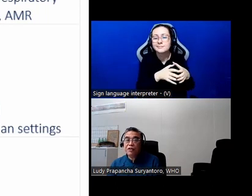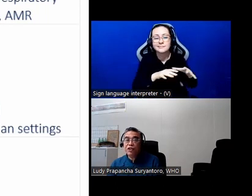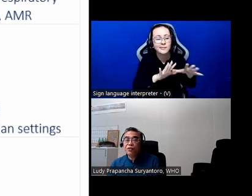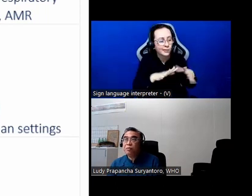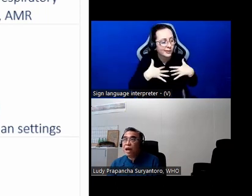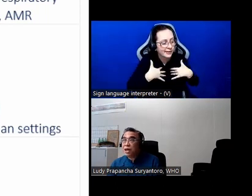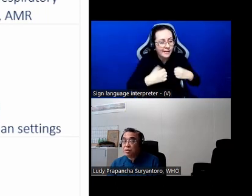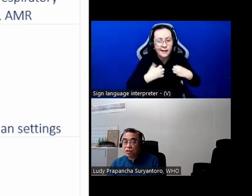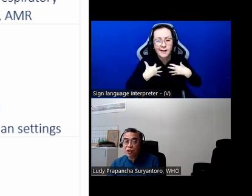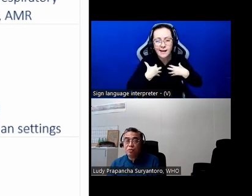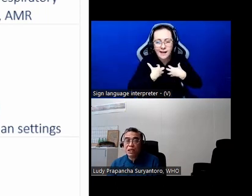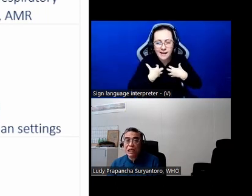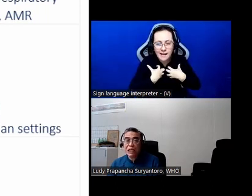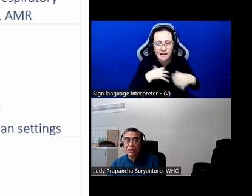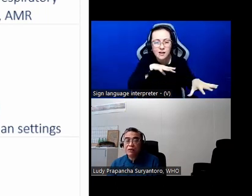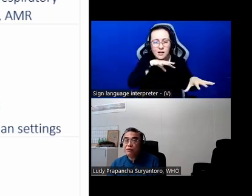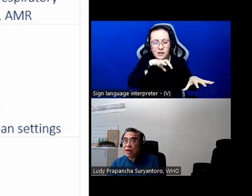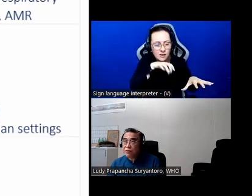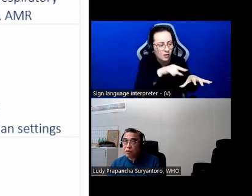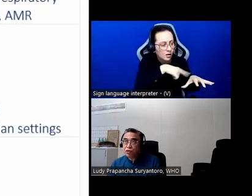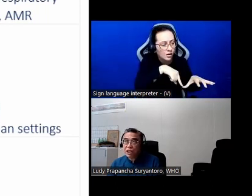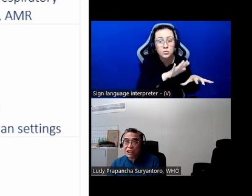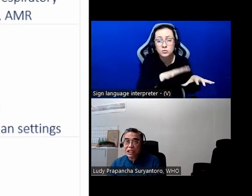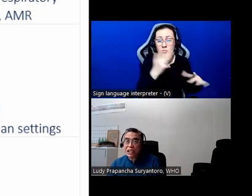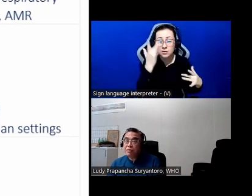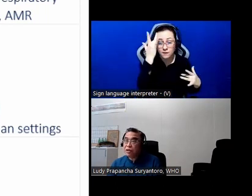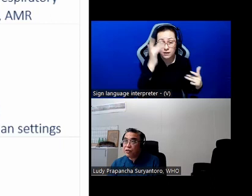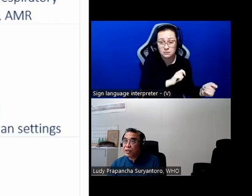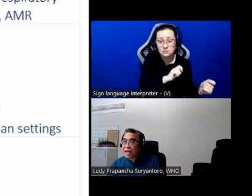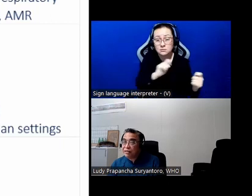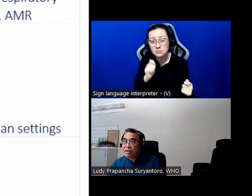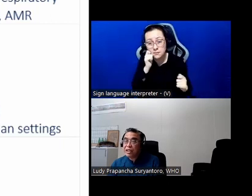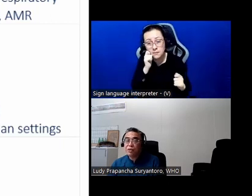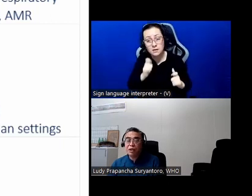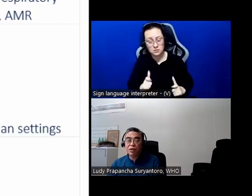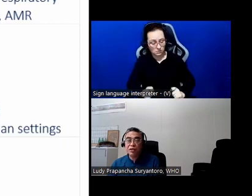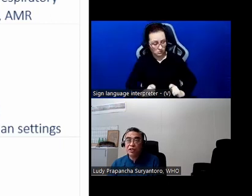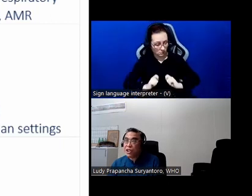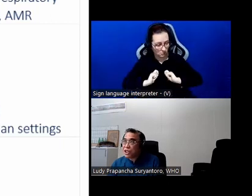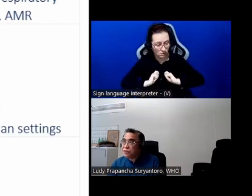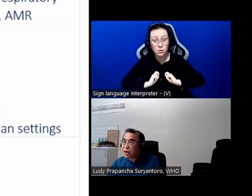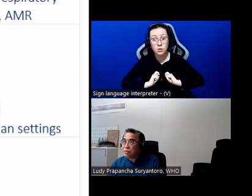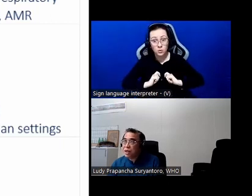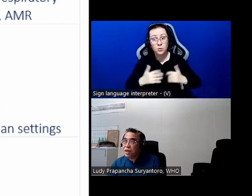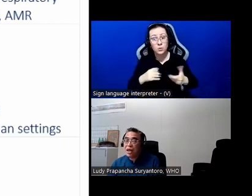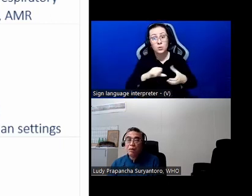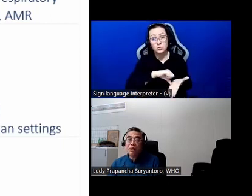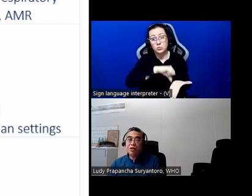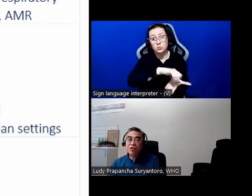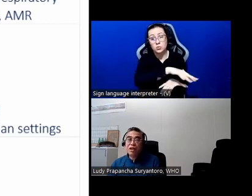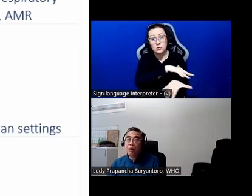transmission of disease from animal to human is very focused in cities because of the densities, because the changing